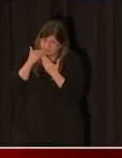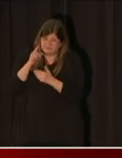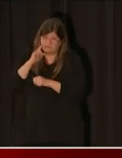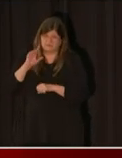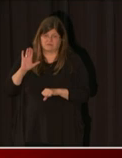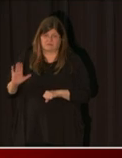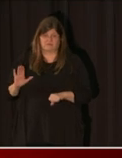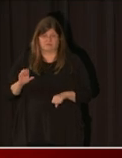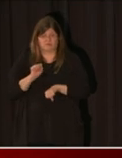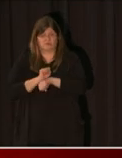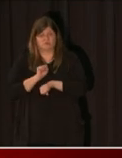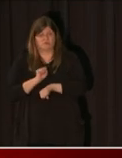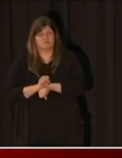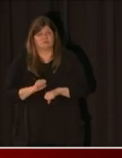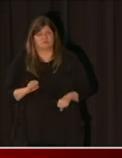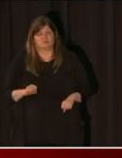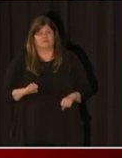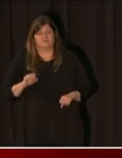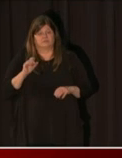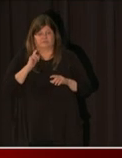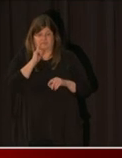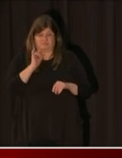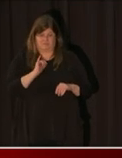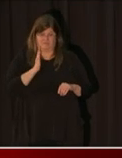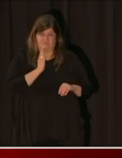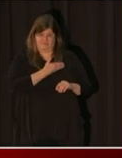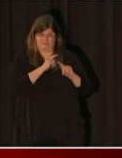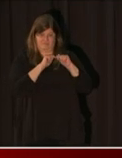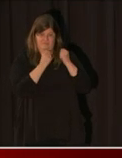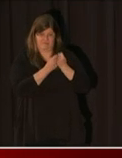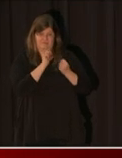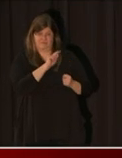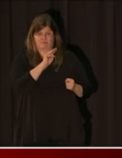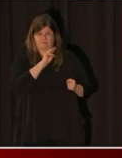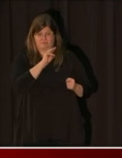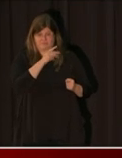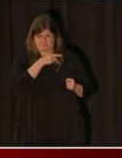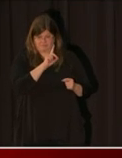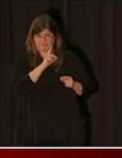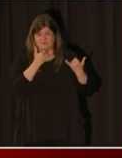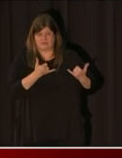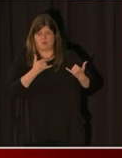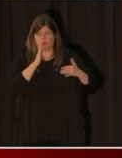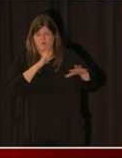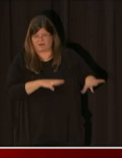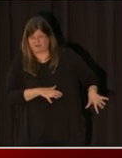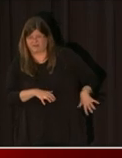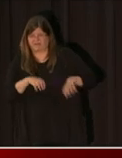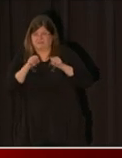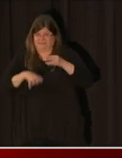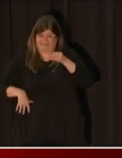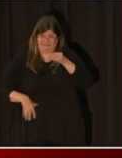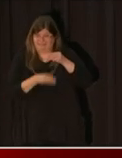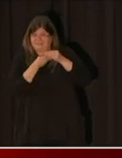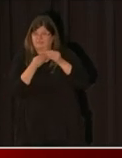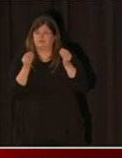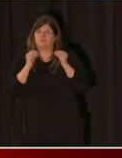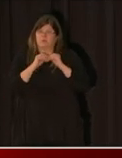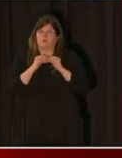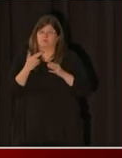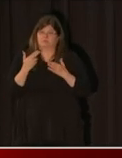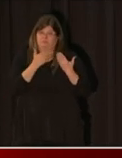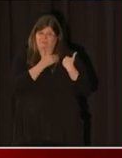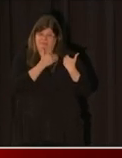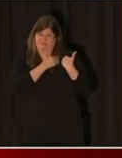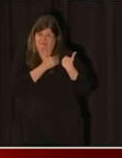at MPD is actually taking on an additional responsibility. Last month, the city's sole